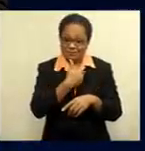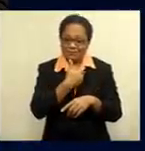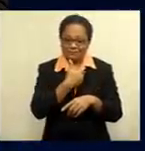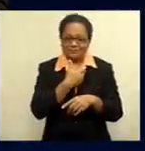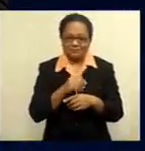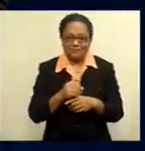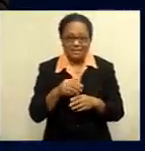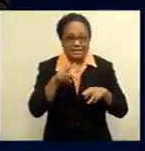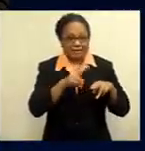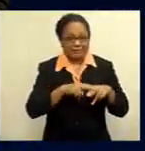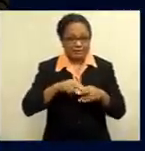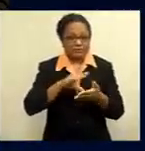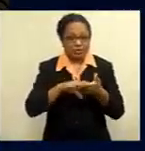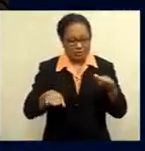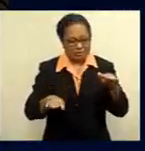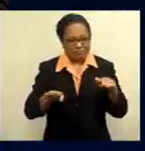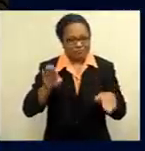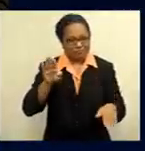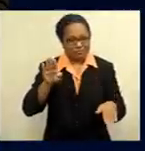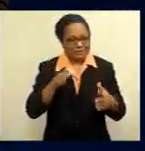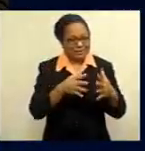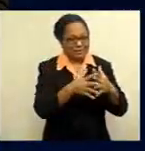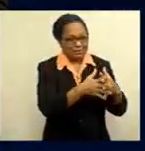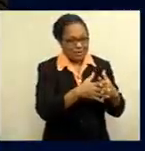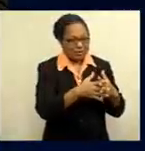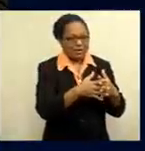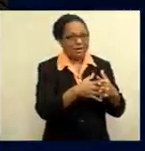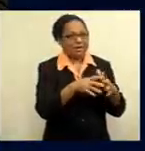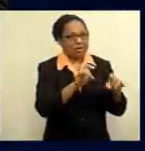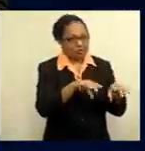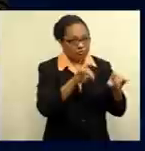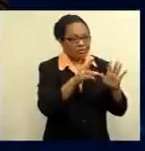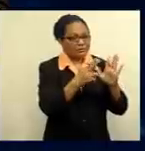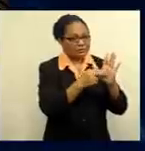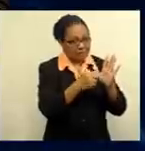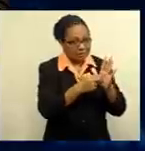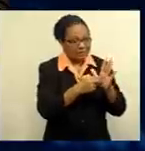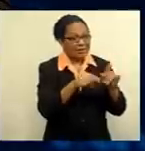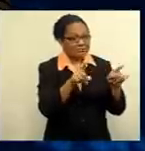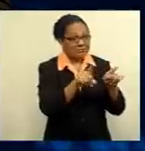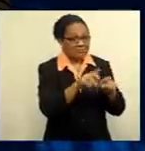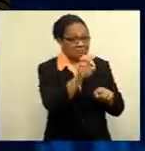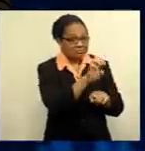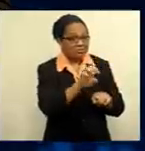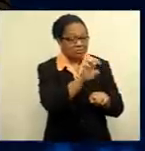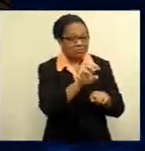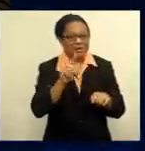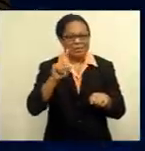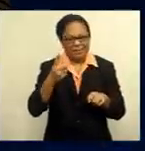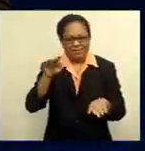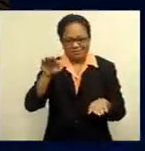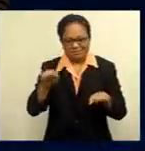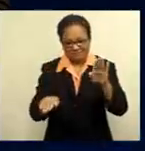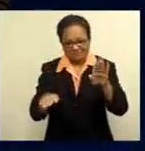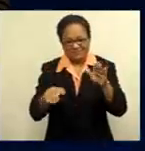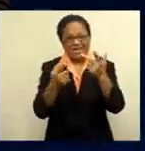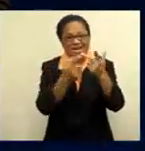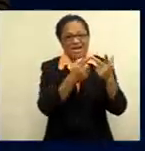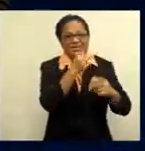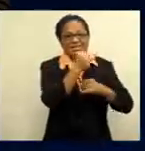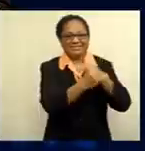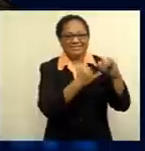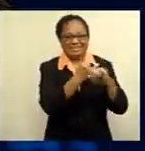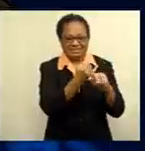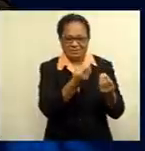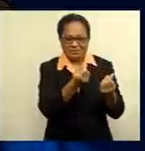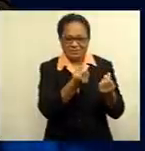The Fiji dollar gained against the US greenback, Aussie and Kiwi dollars as well as the euro, but lost ground against the other international currencies we